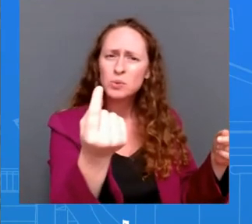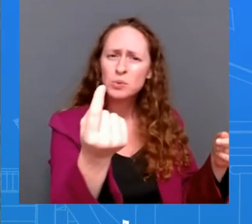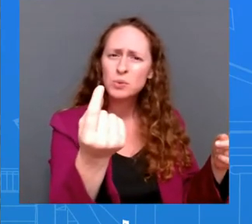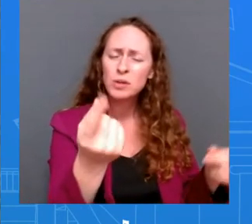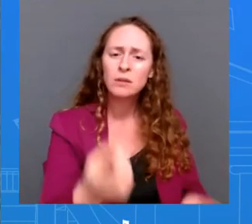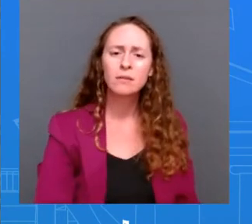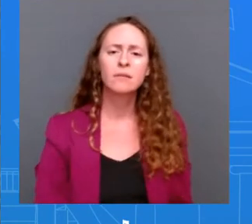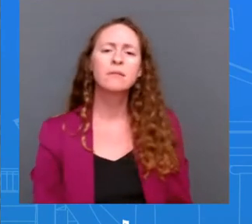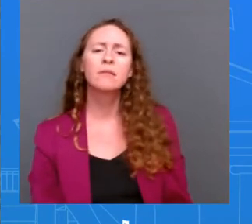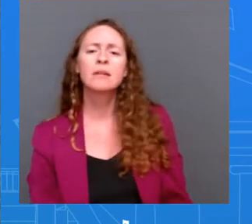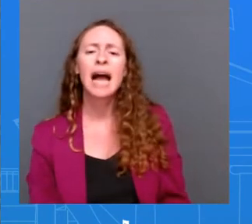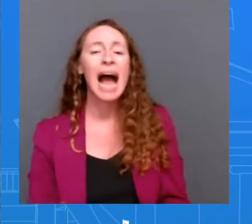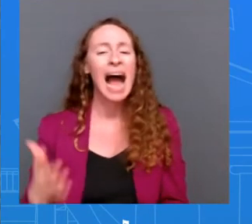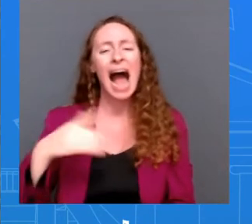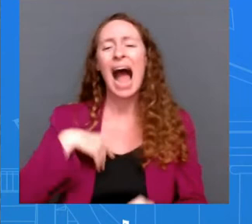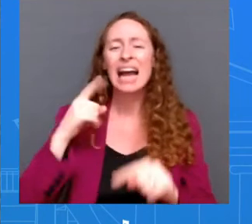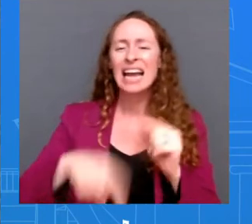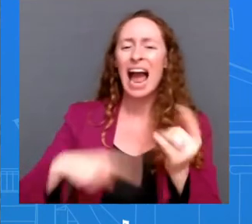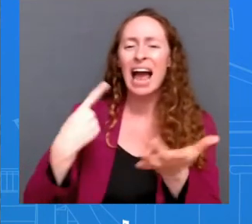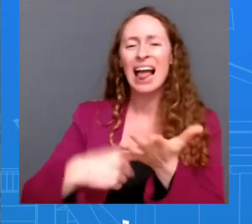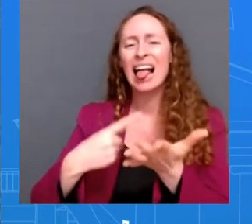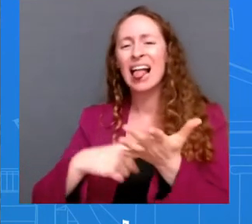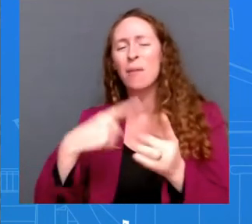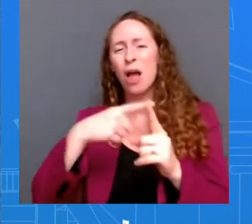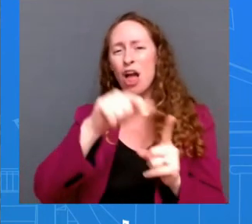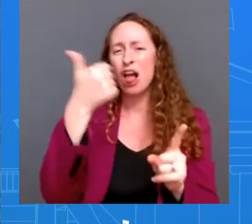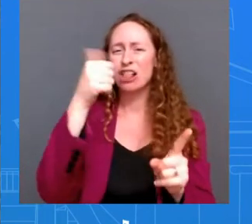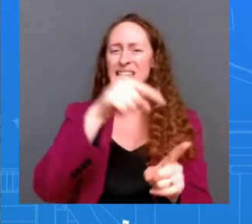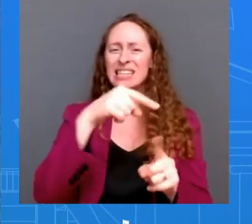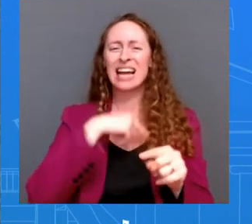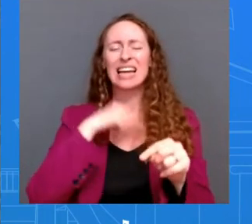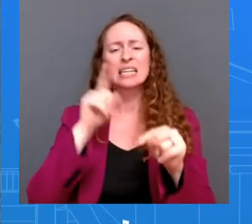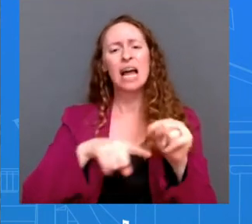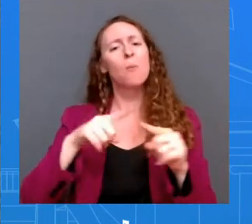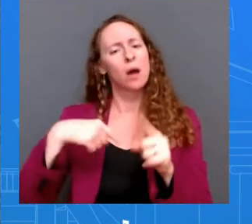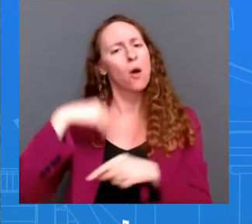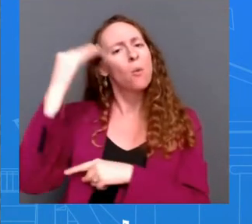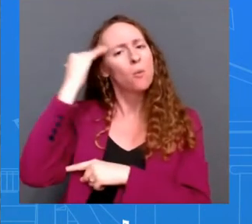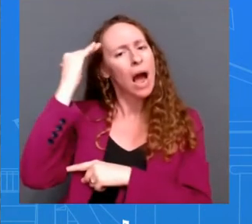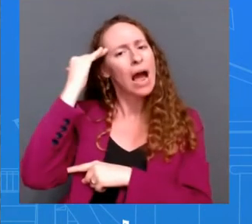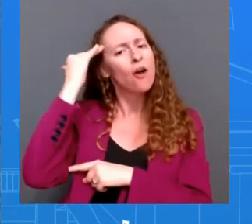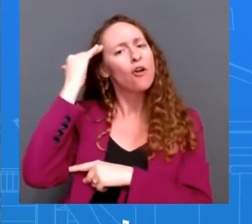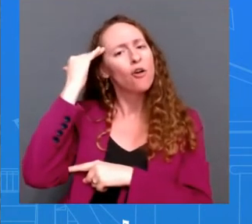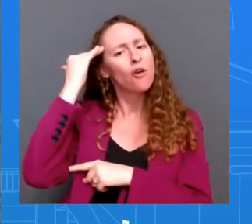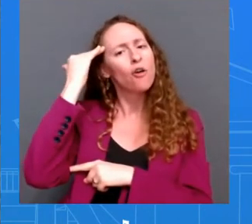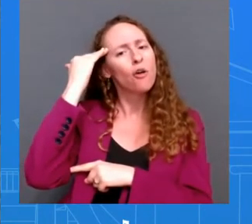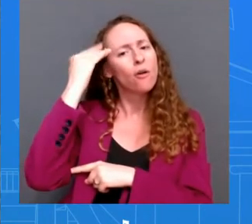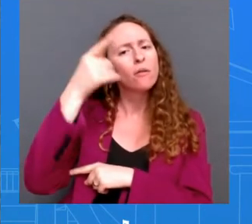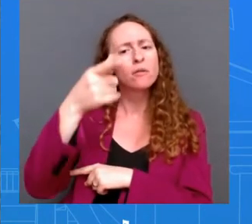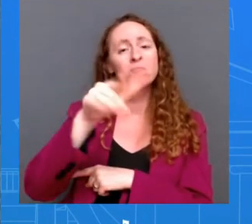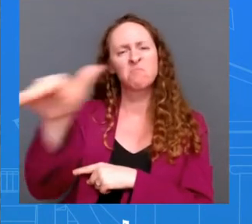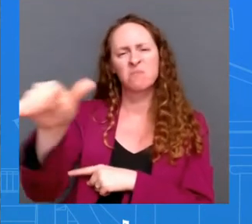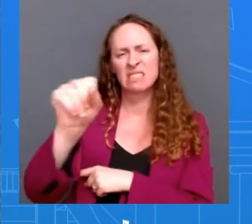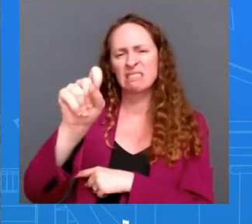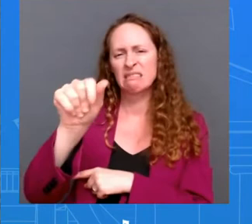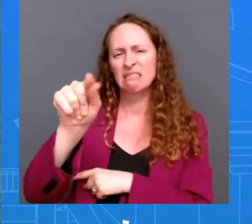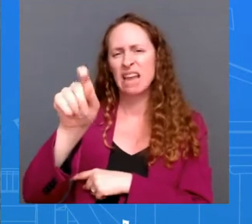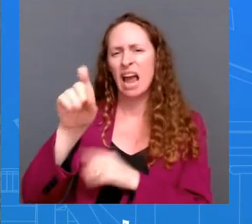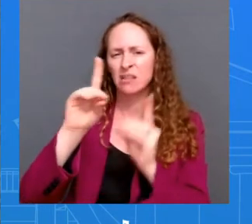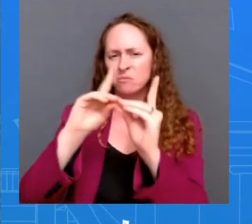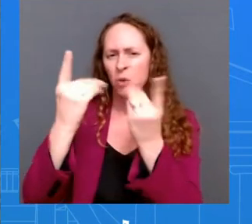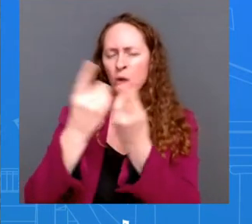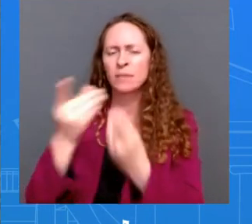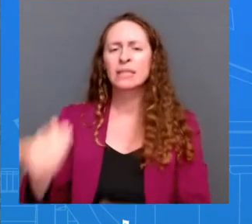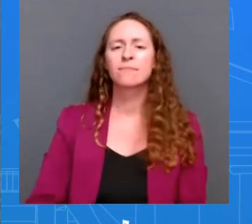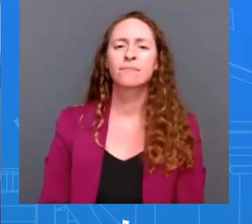Department to speak more on that. I'm afraid I just am not able to talk much about that particular individual in that